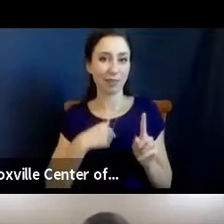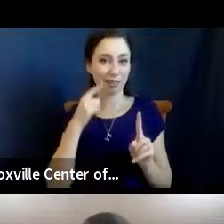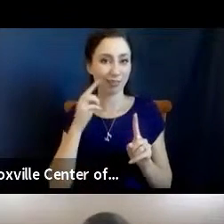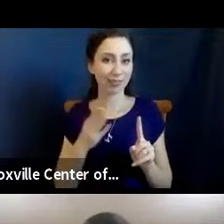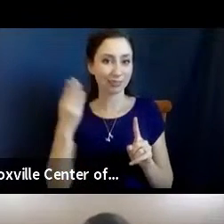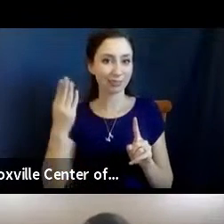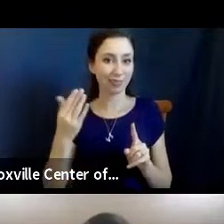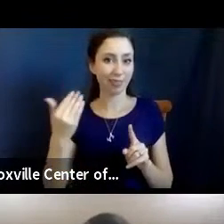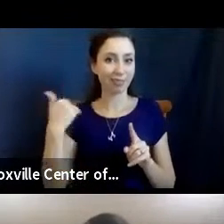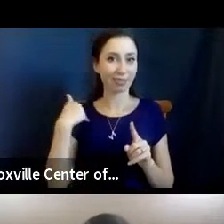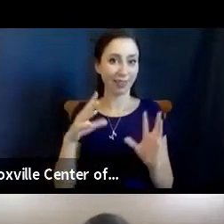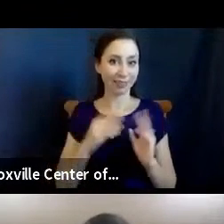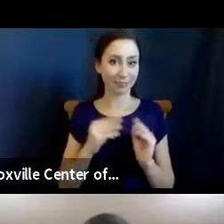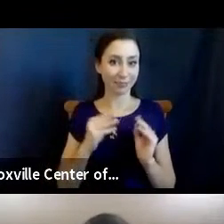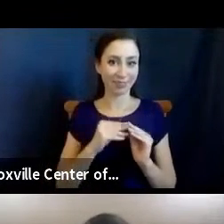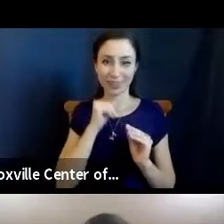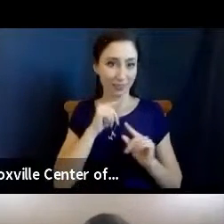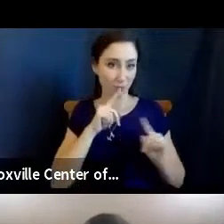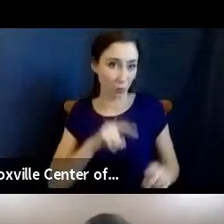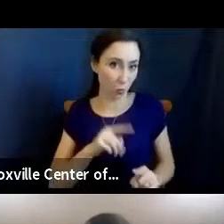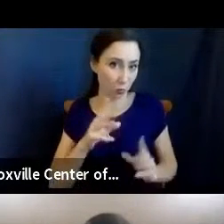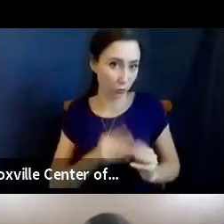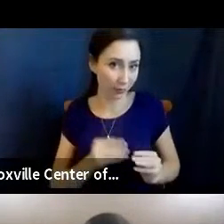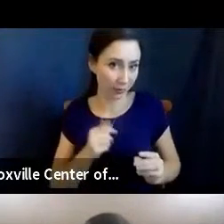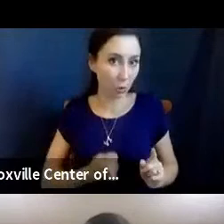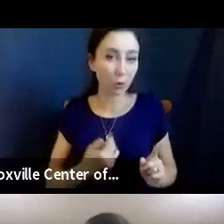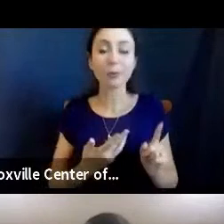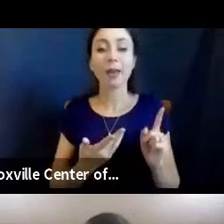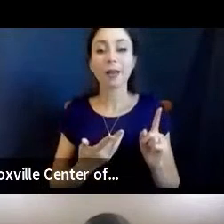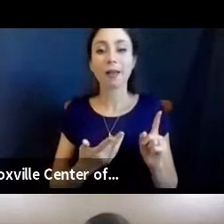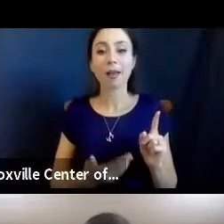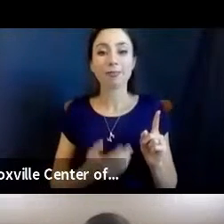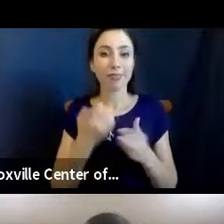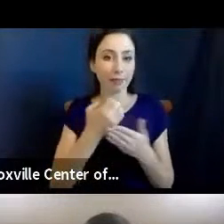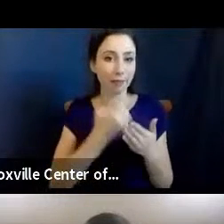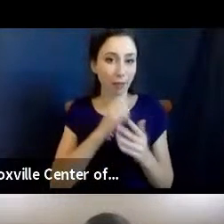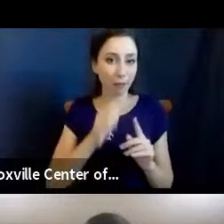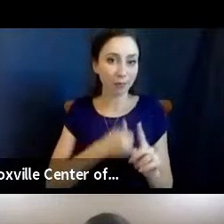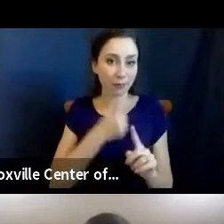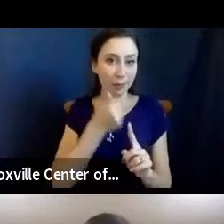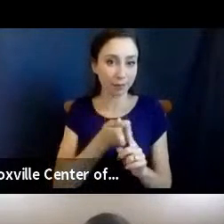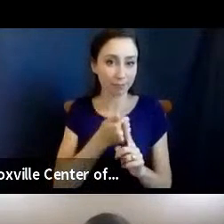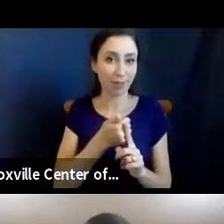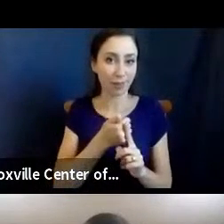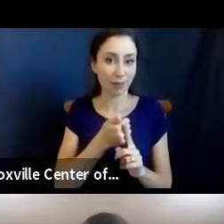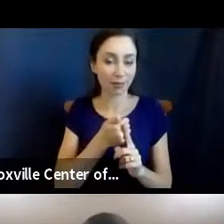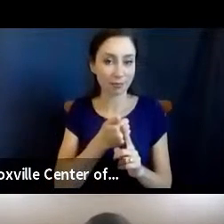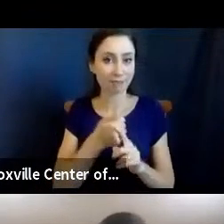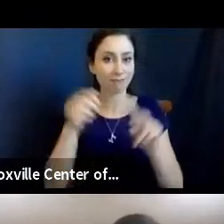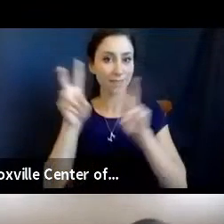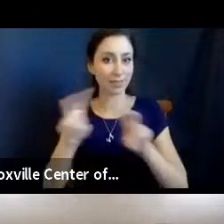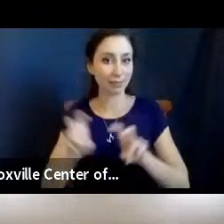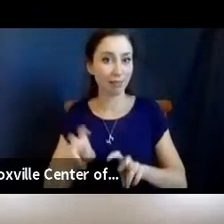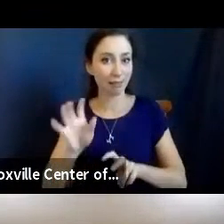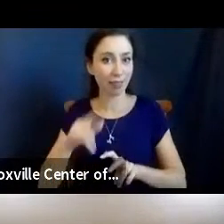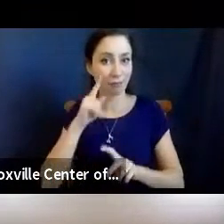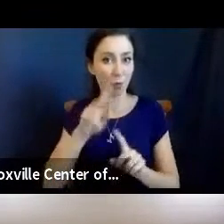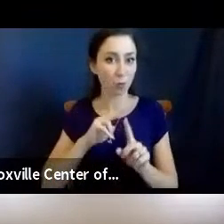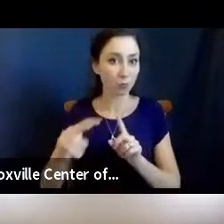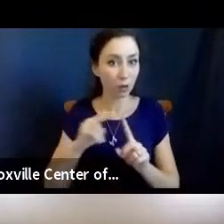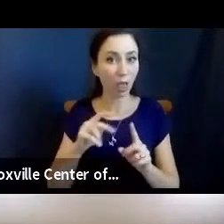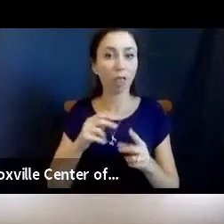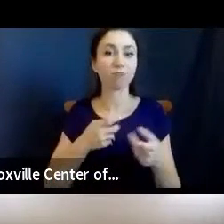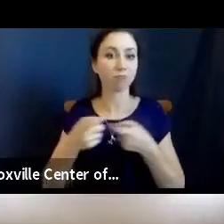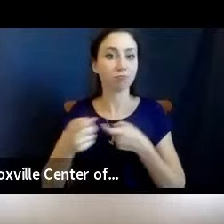last one of these meetings, which I didn't attend, that economic impacts be done on a prospective regulation or